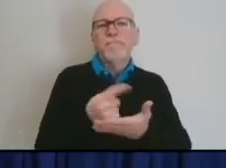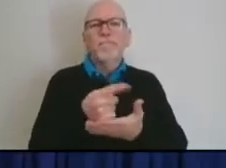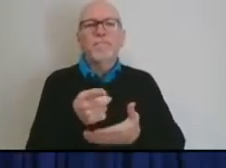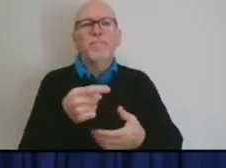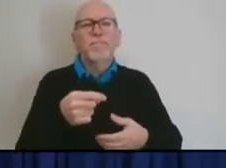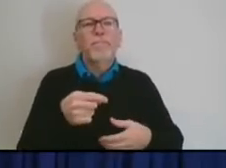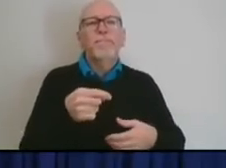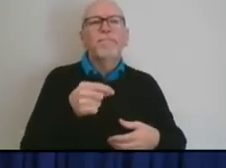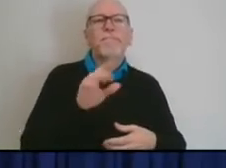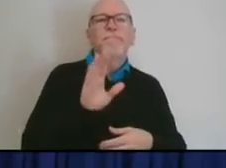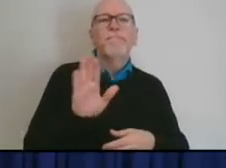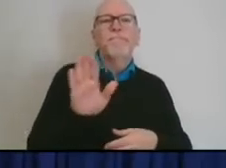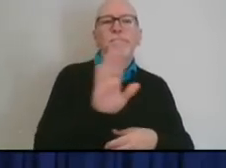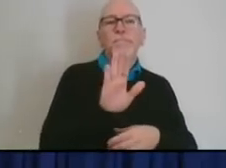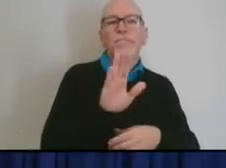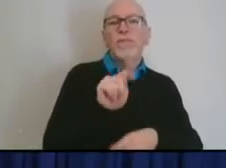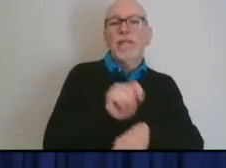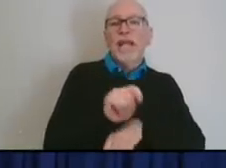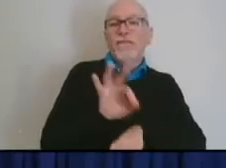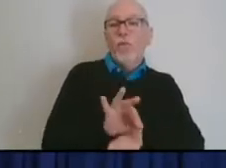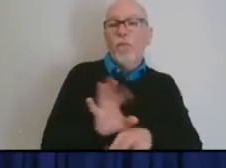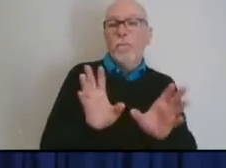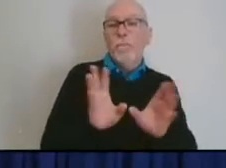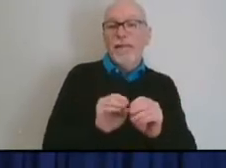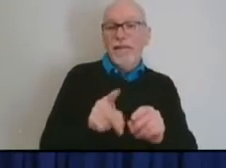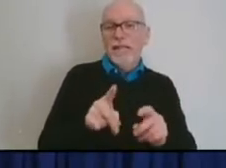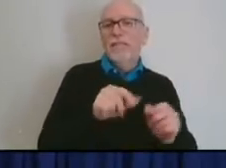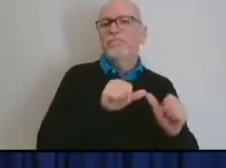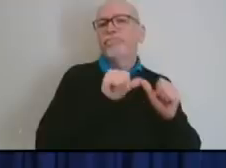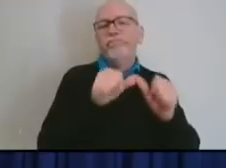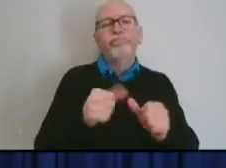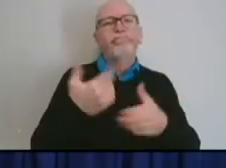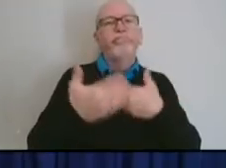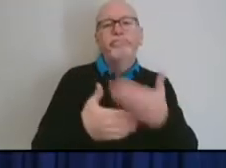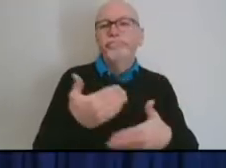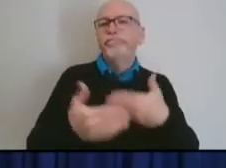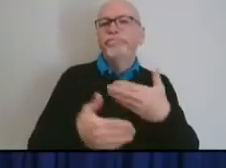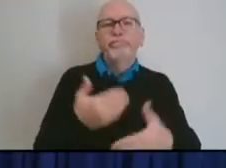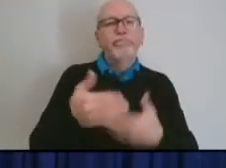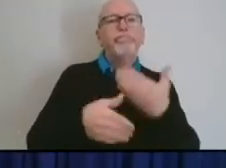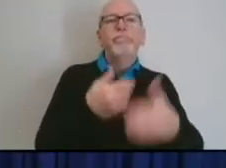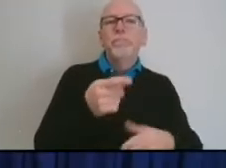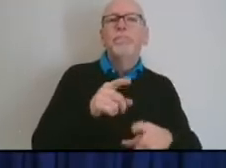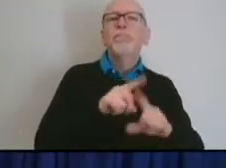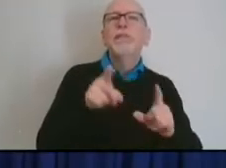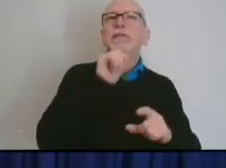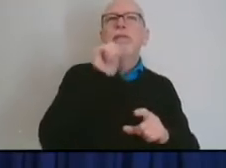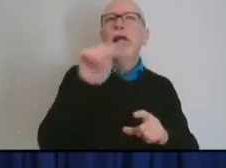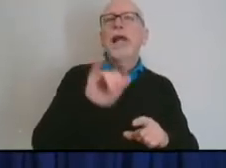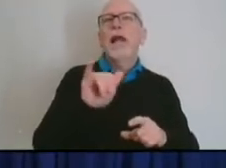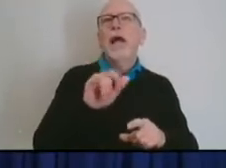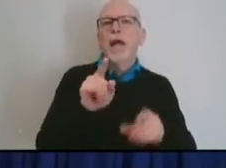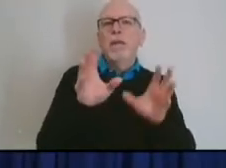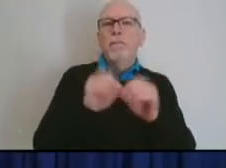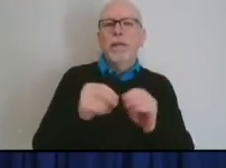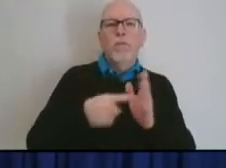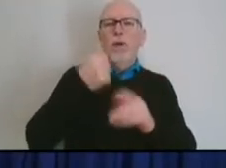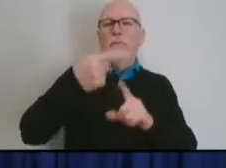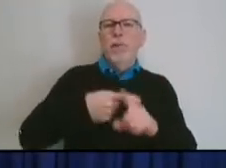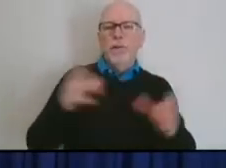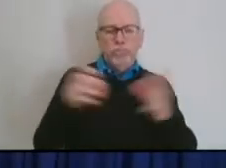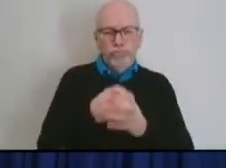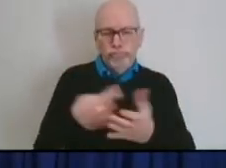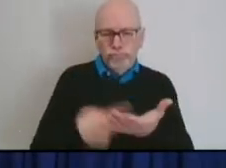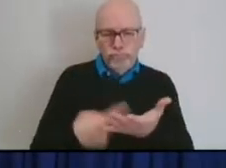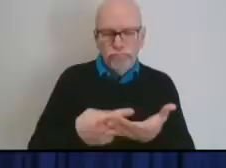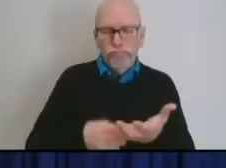your task force meetings are ongoing. Fluid was your word, but it's not like you meet once a month, No. huddle up, and then